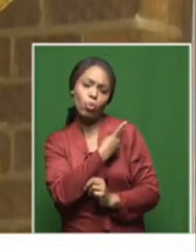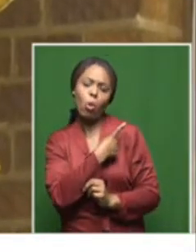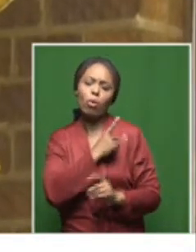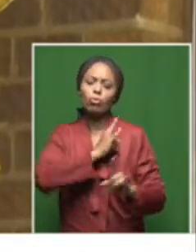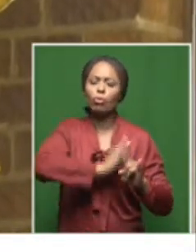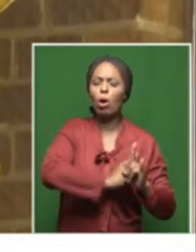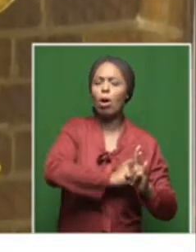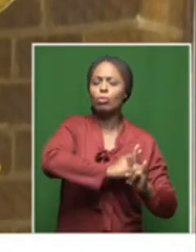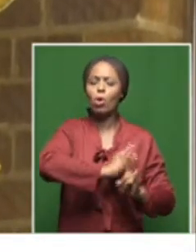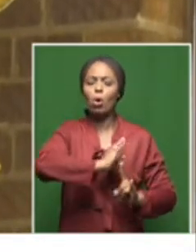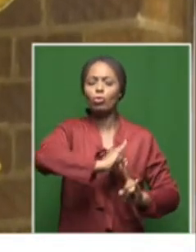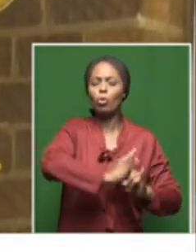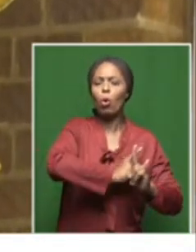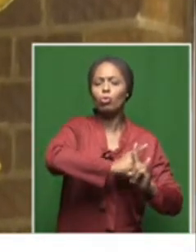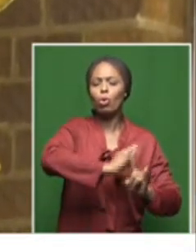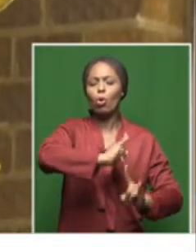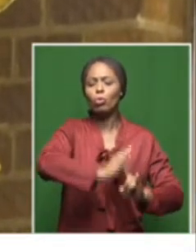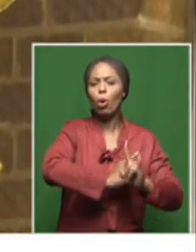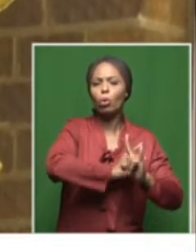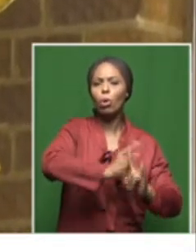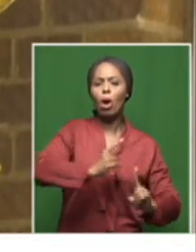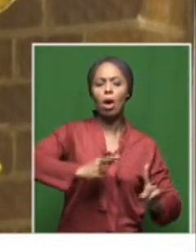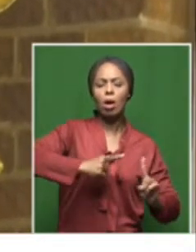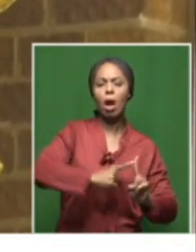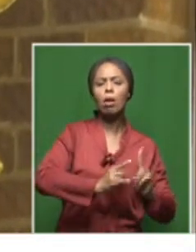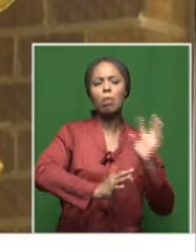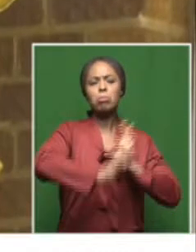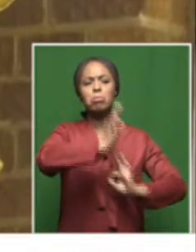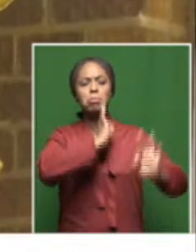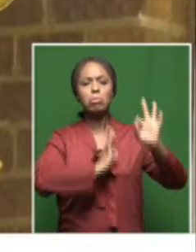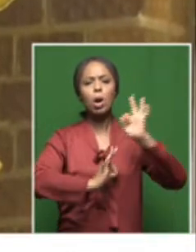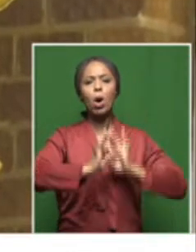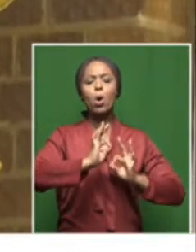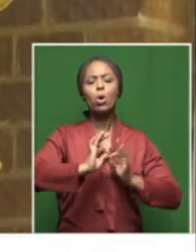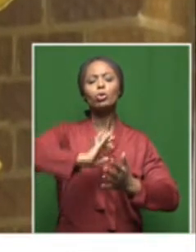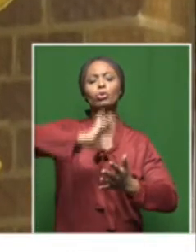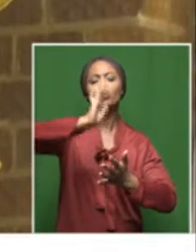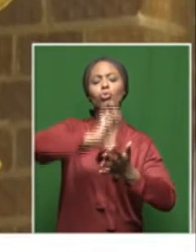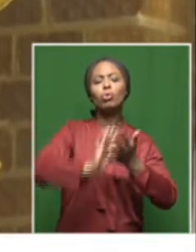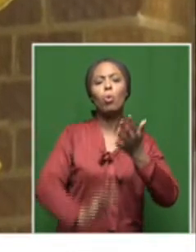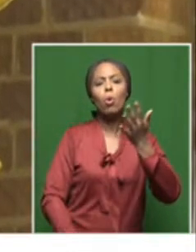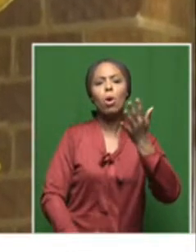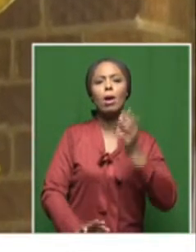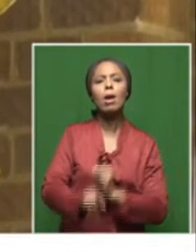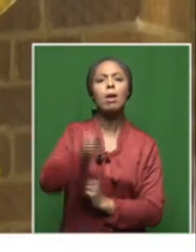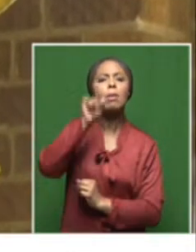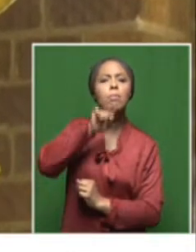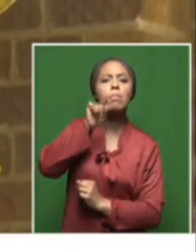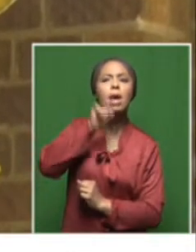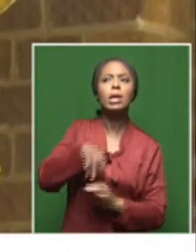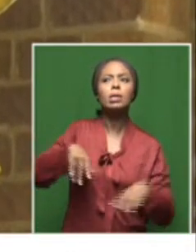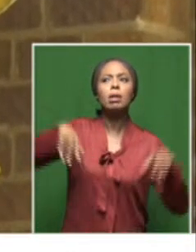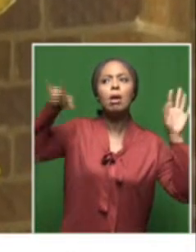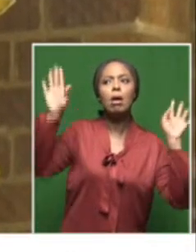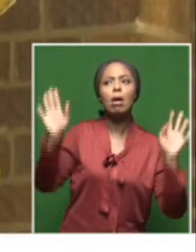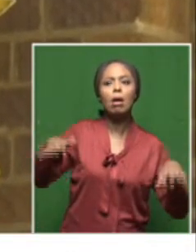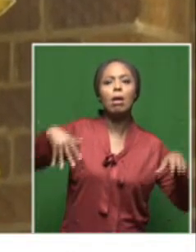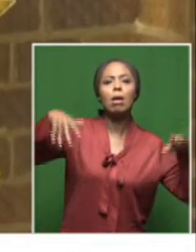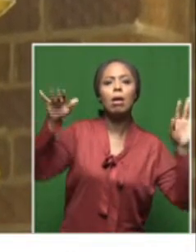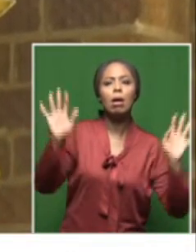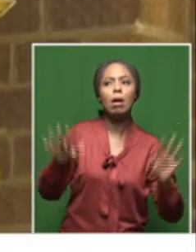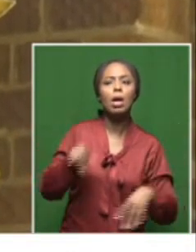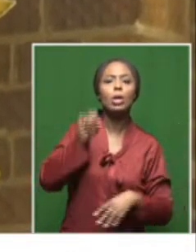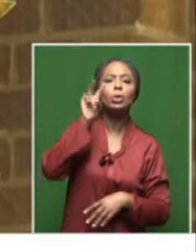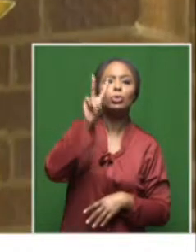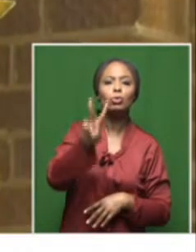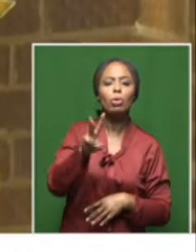she went on to tell me about the story of the two birds outside her window. I thought